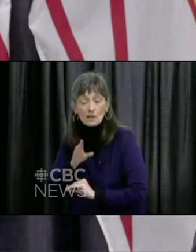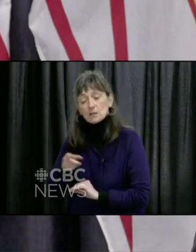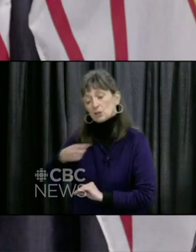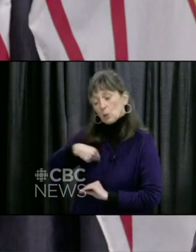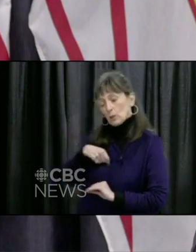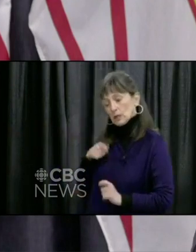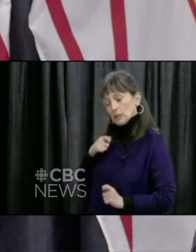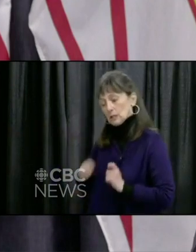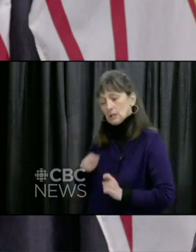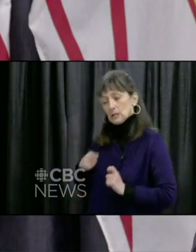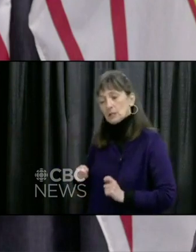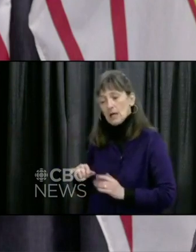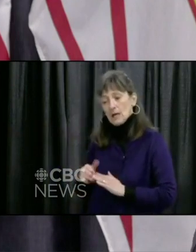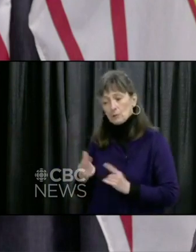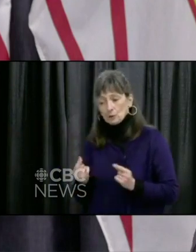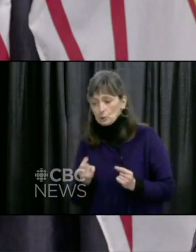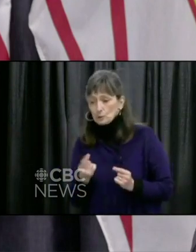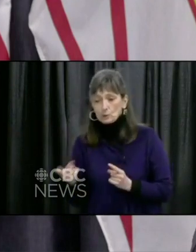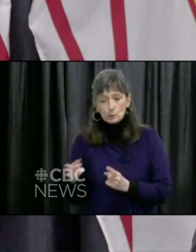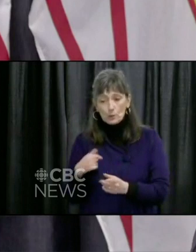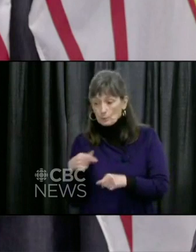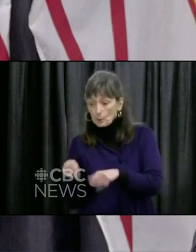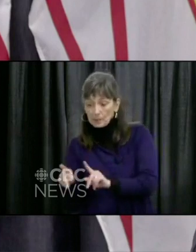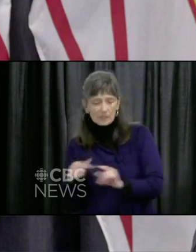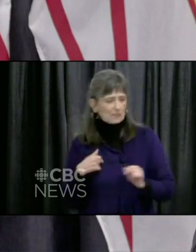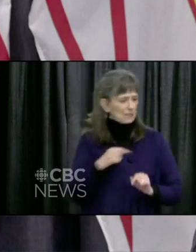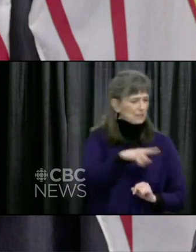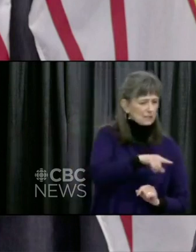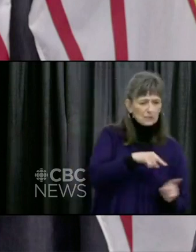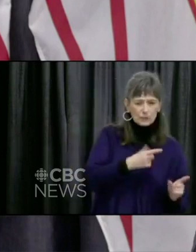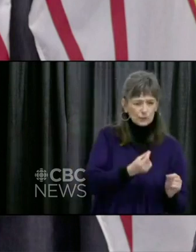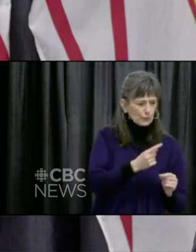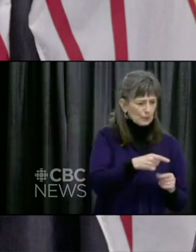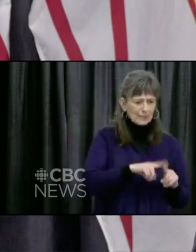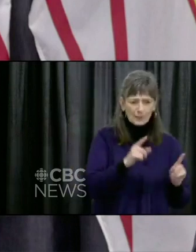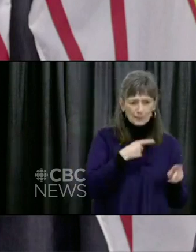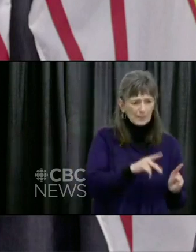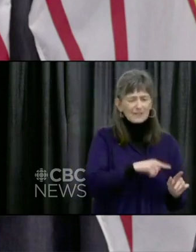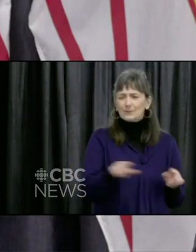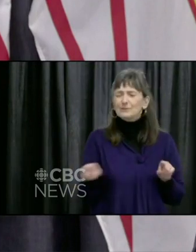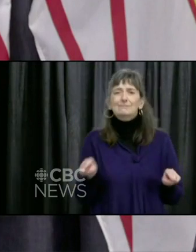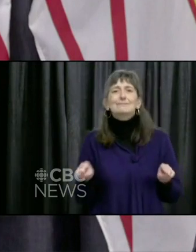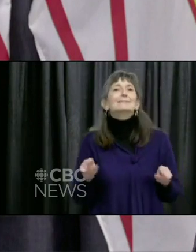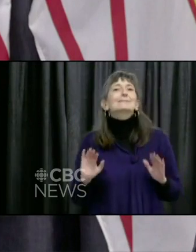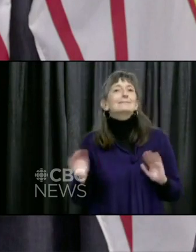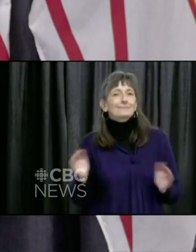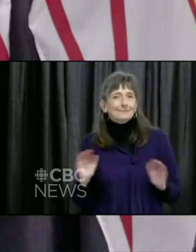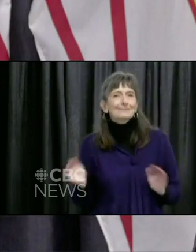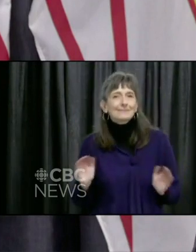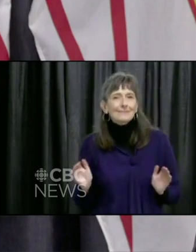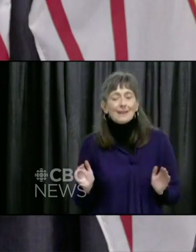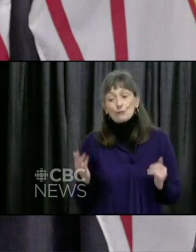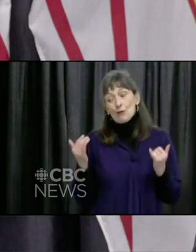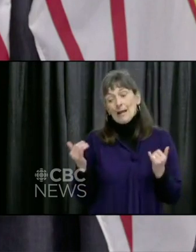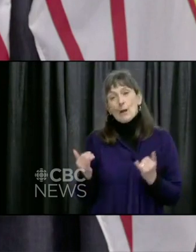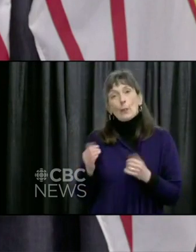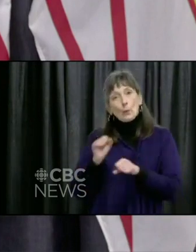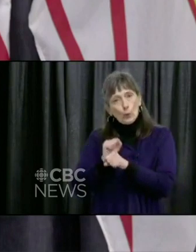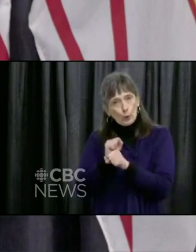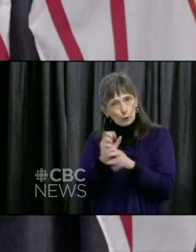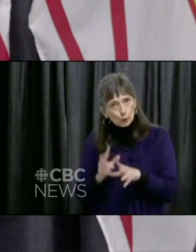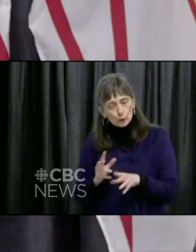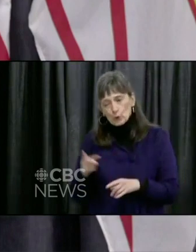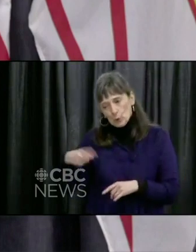adjusting. It is about adaptation. And, so what happens there is that we want the workers in these specific communities to